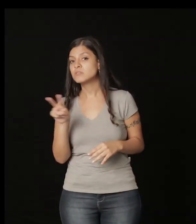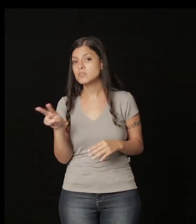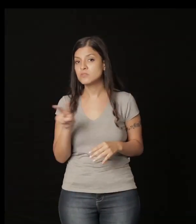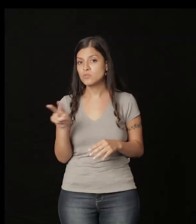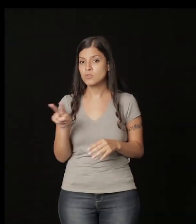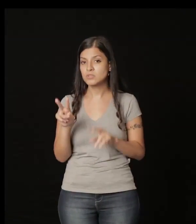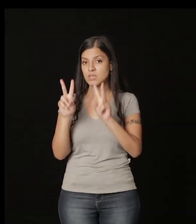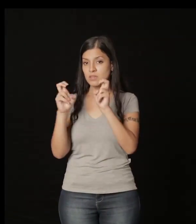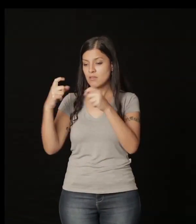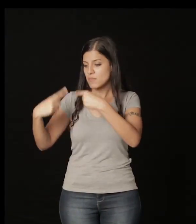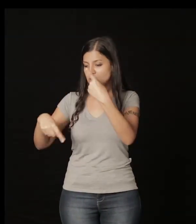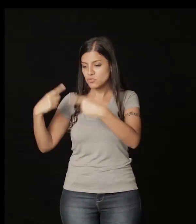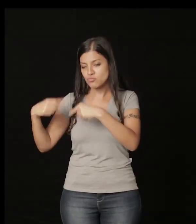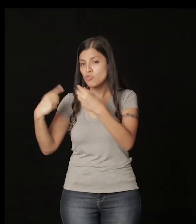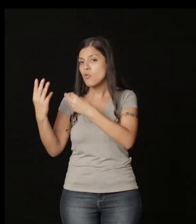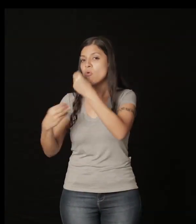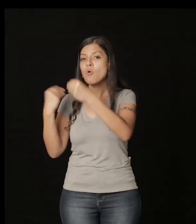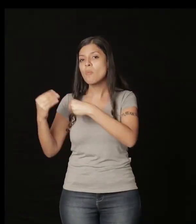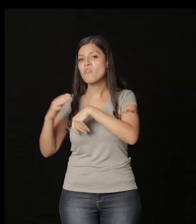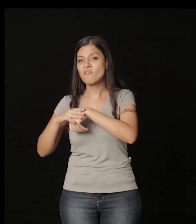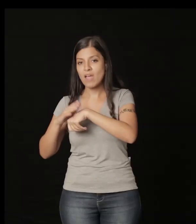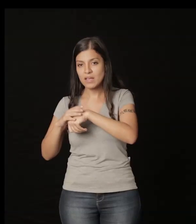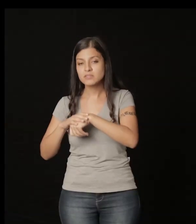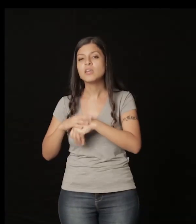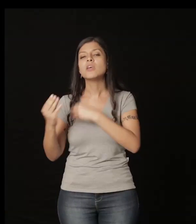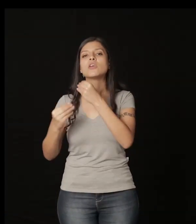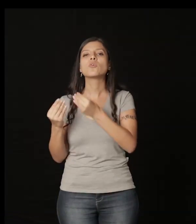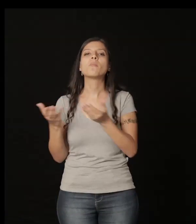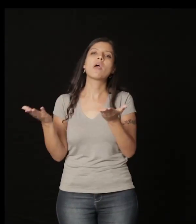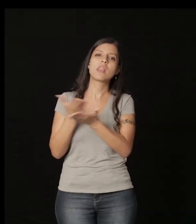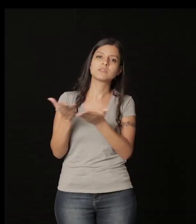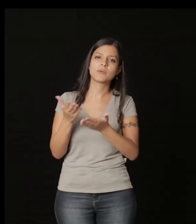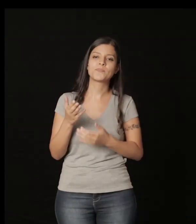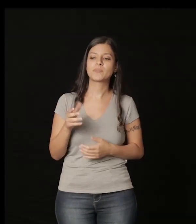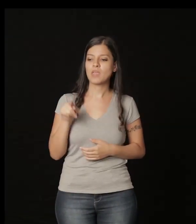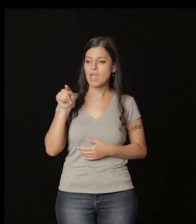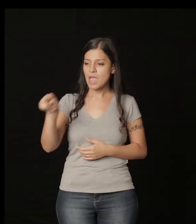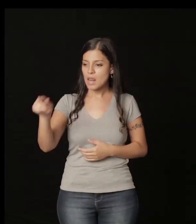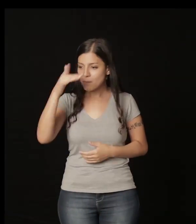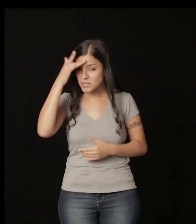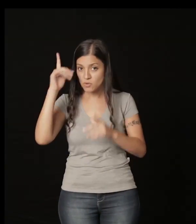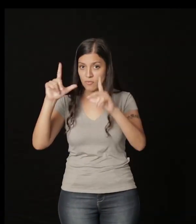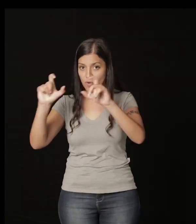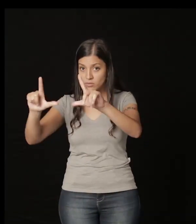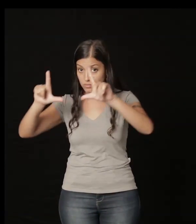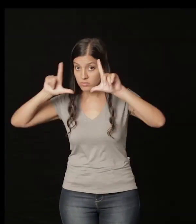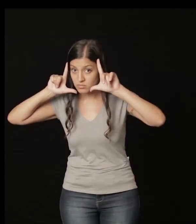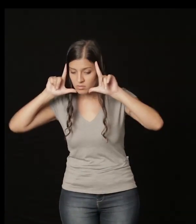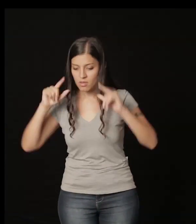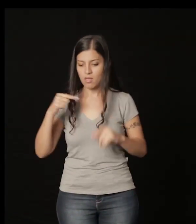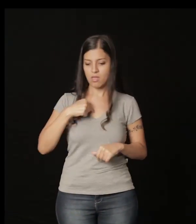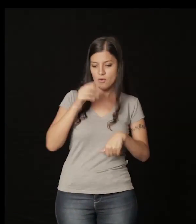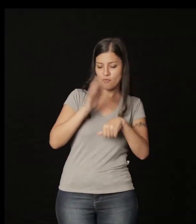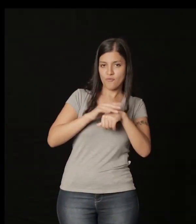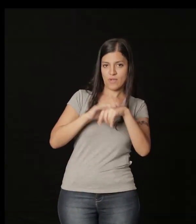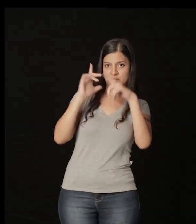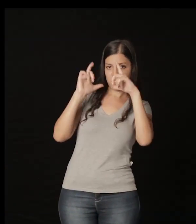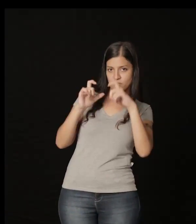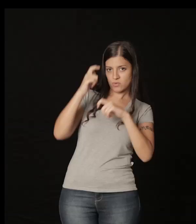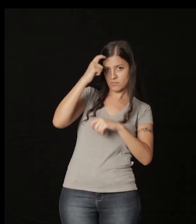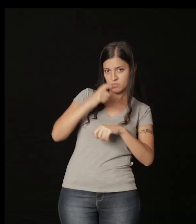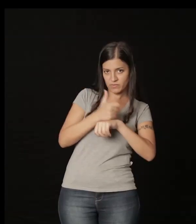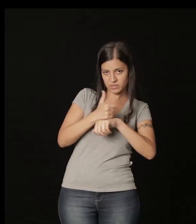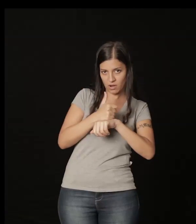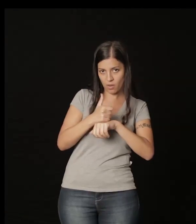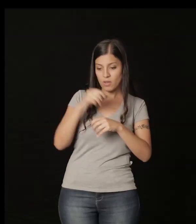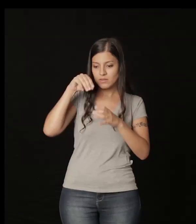entretanto, discutem isso, como isso se passa e como ocorre a relação entre o fotografado e o fotógrafo dentro